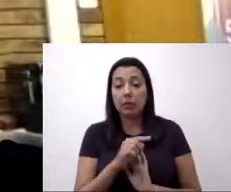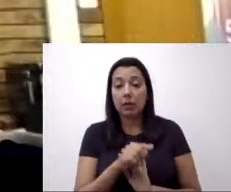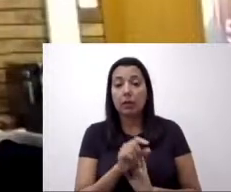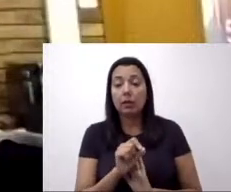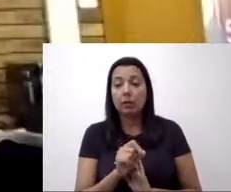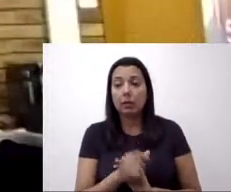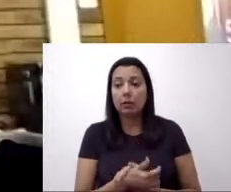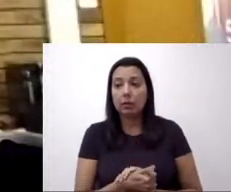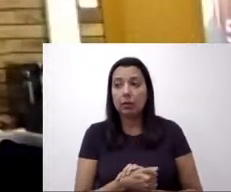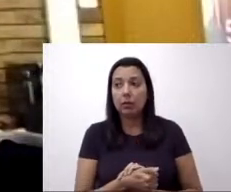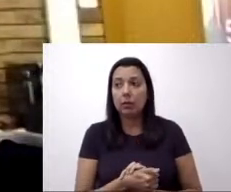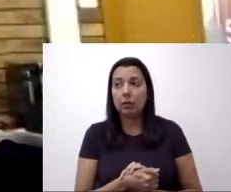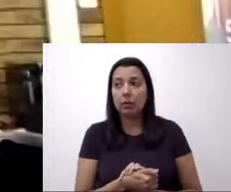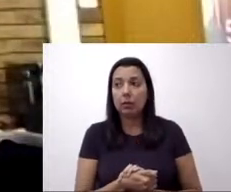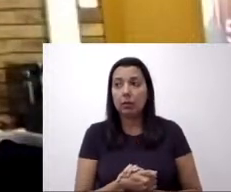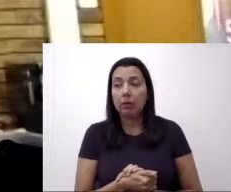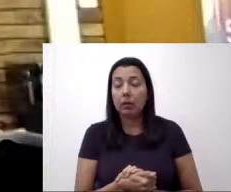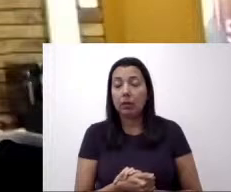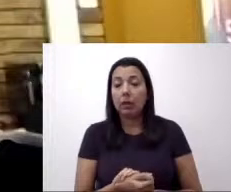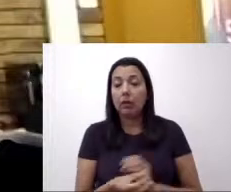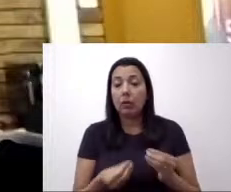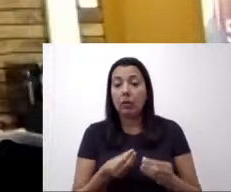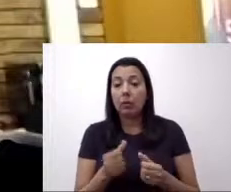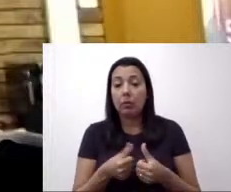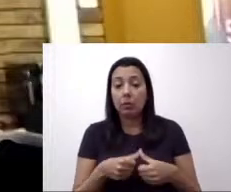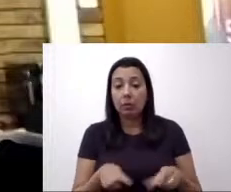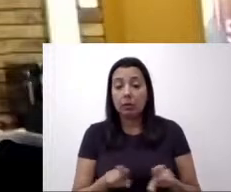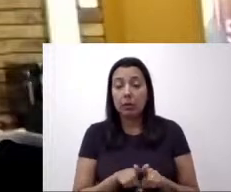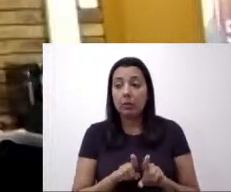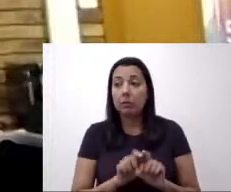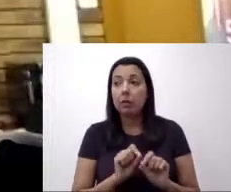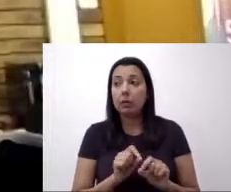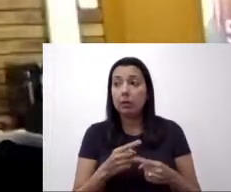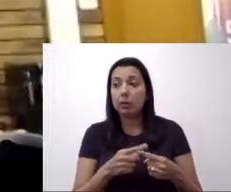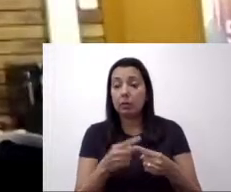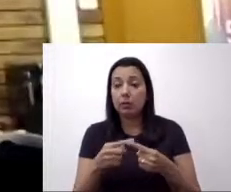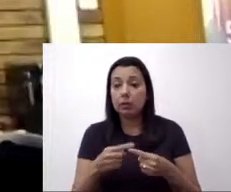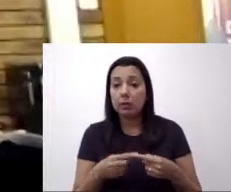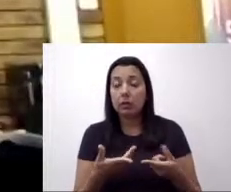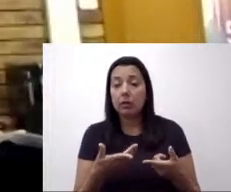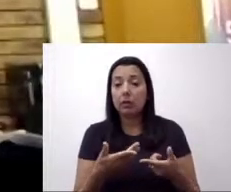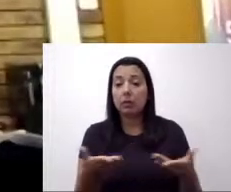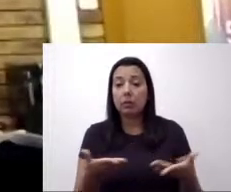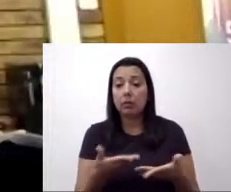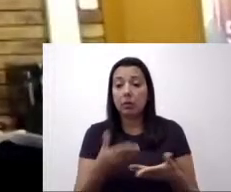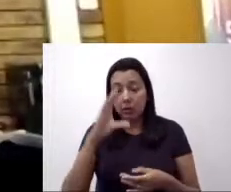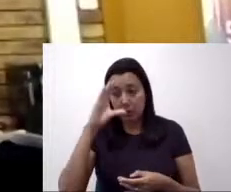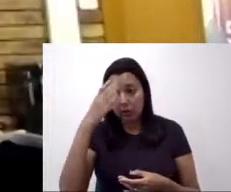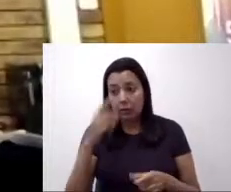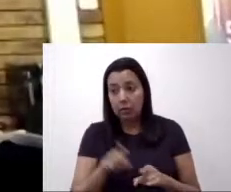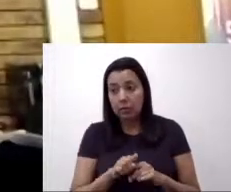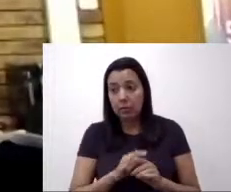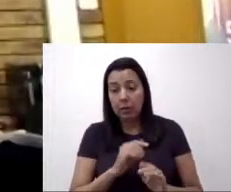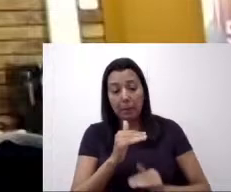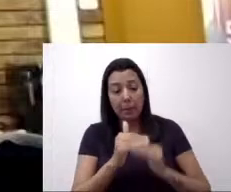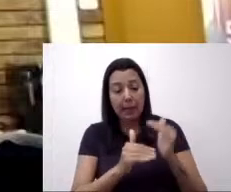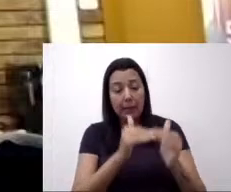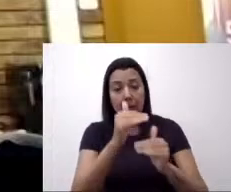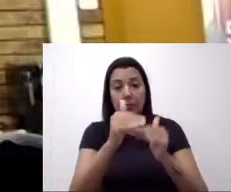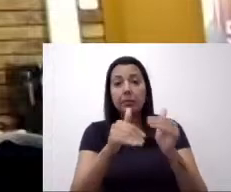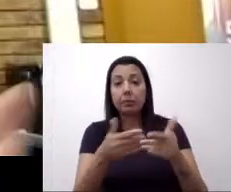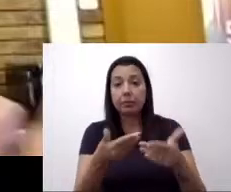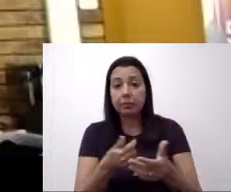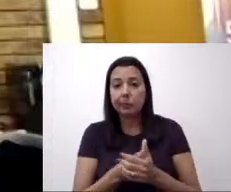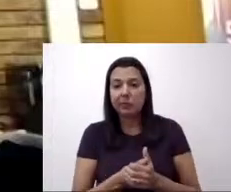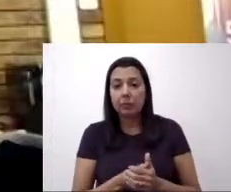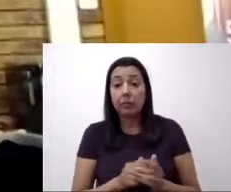how I identify the relevant actors in the decision-making process, step by step. More arrive to reconstitute what